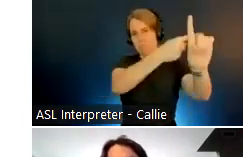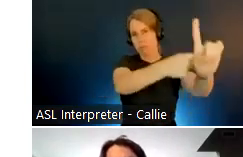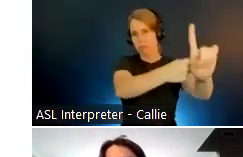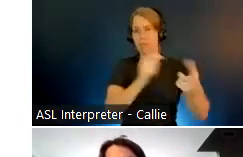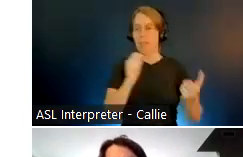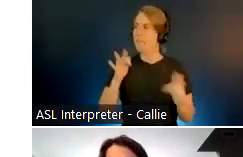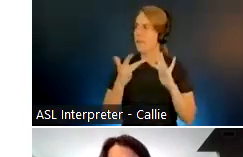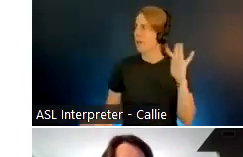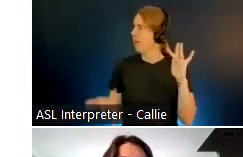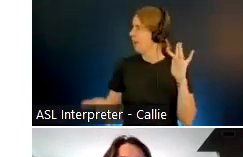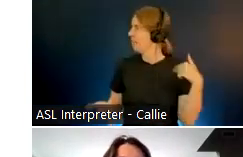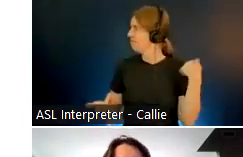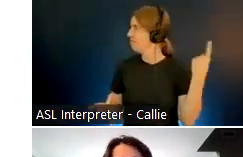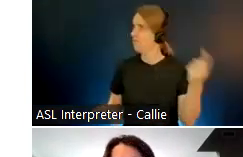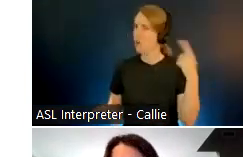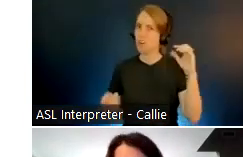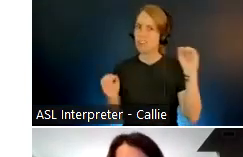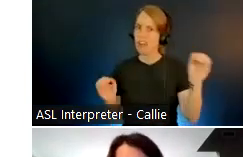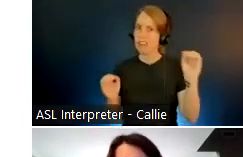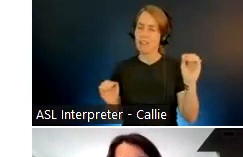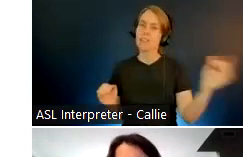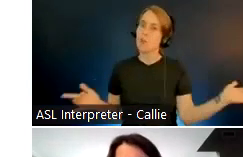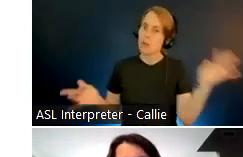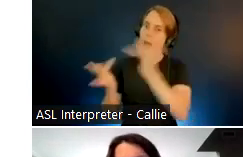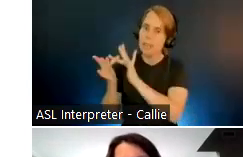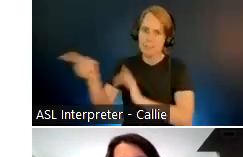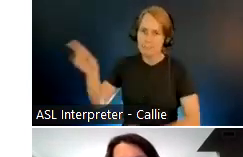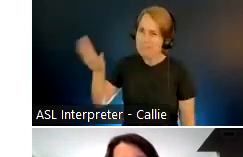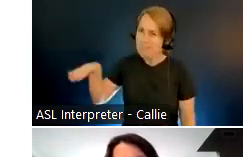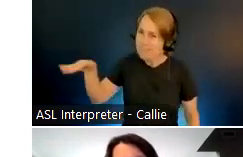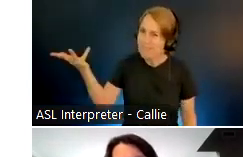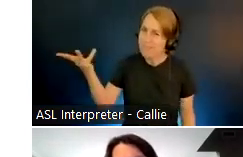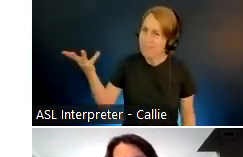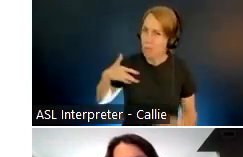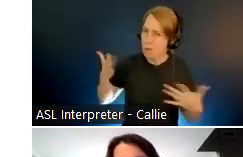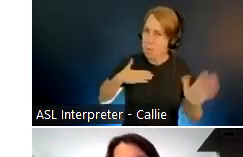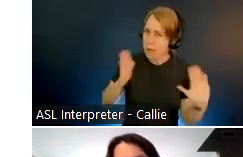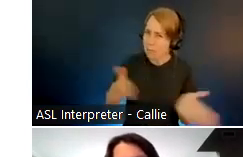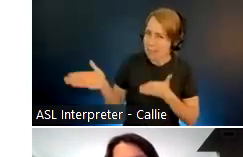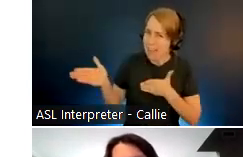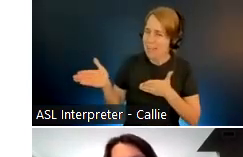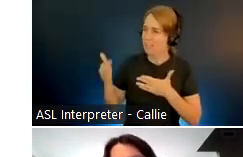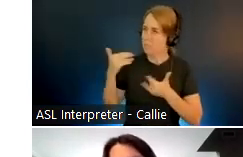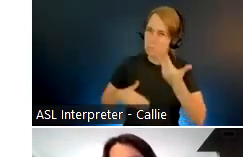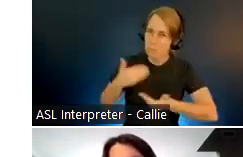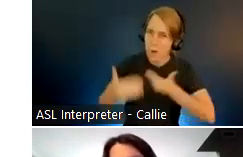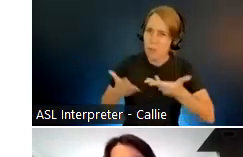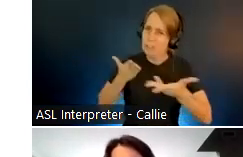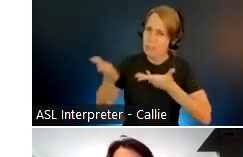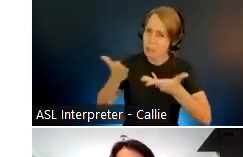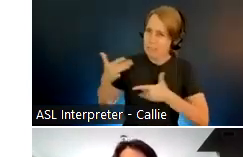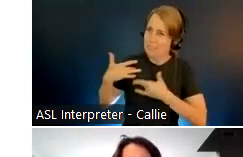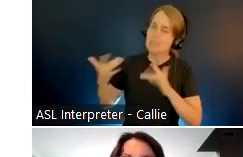doing? What's the progress of the services that you're supposed to be providing me? Keep up to date with